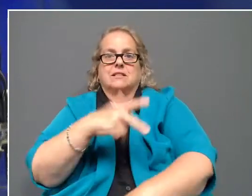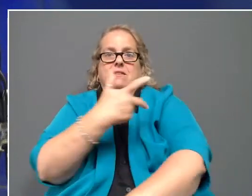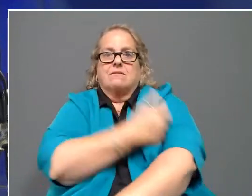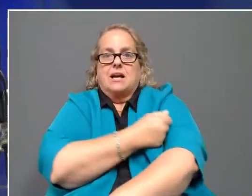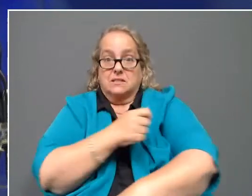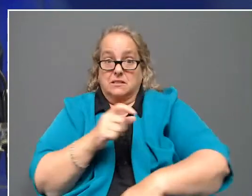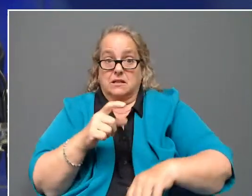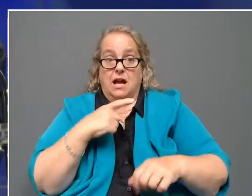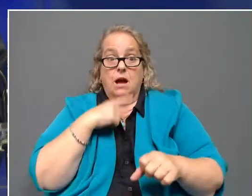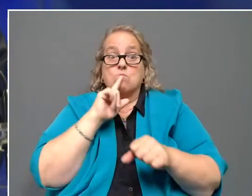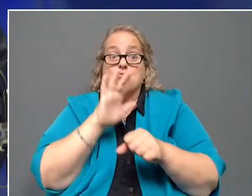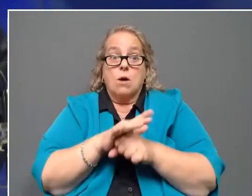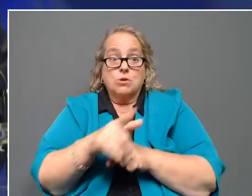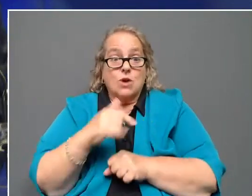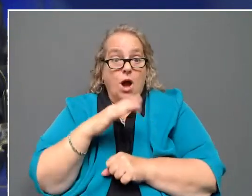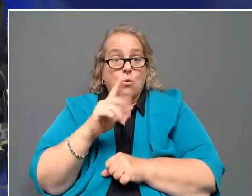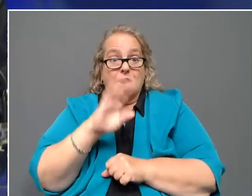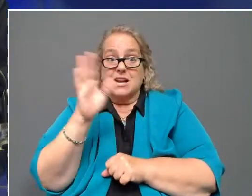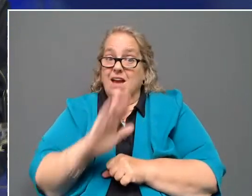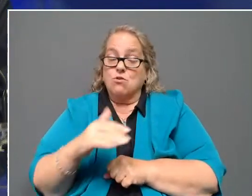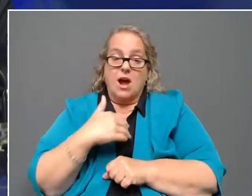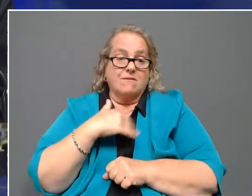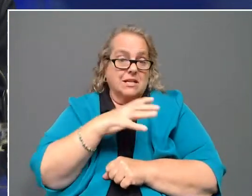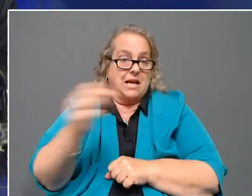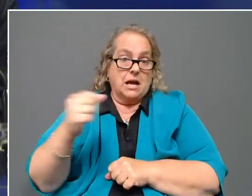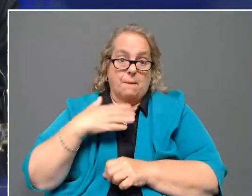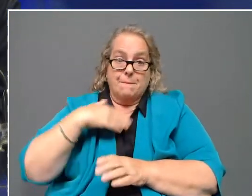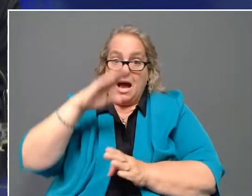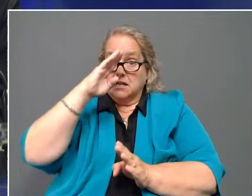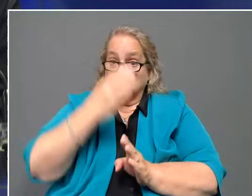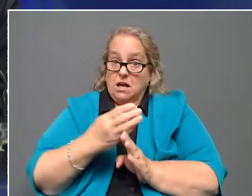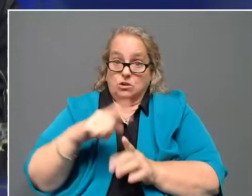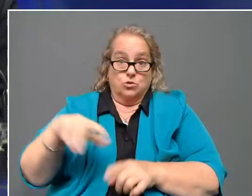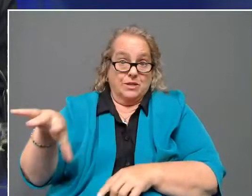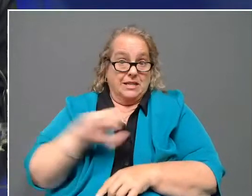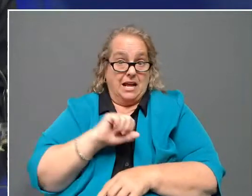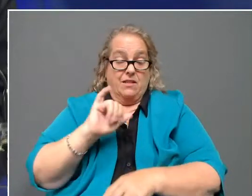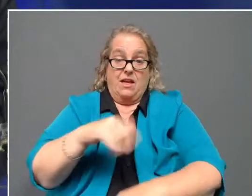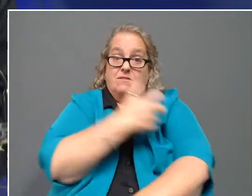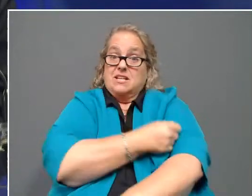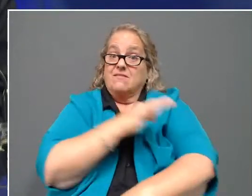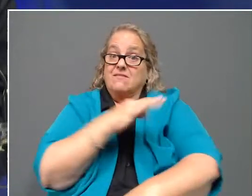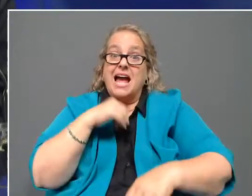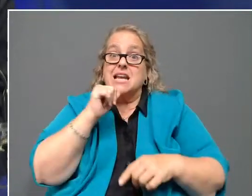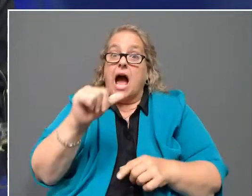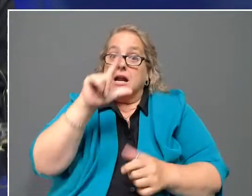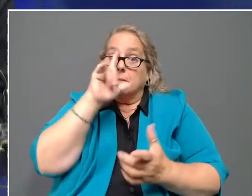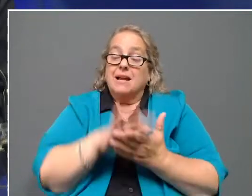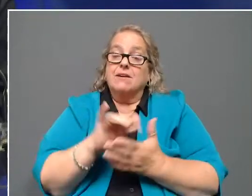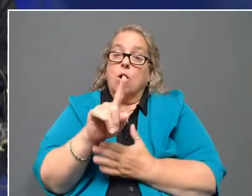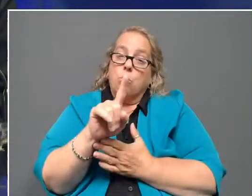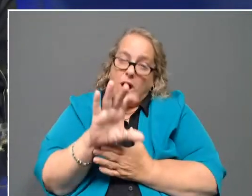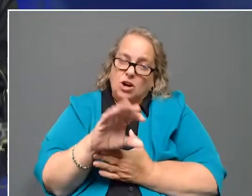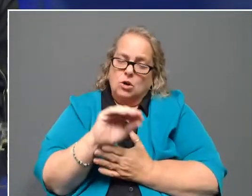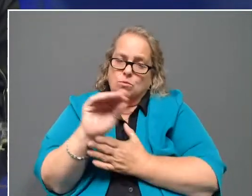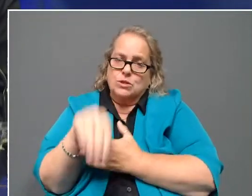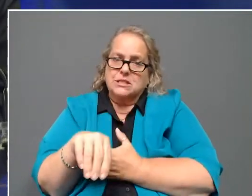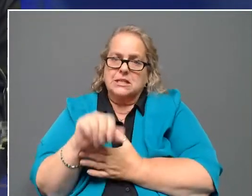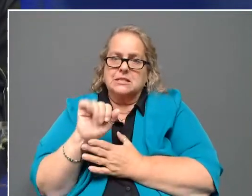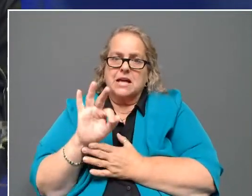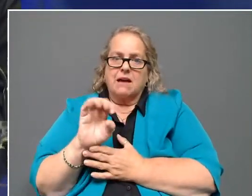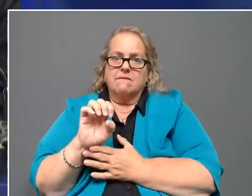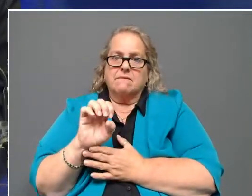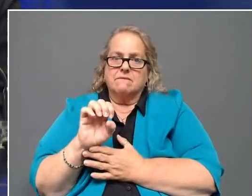boy, my son, to get it if I did not believe it was 100% safe. But folks, we're to the point where me telling people you ought to